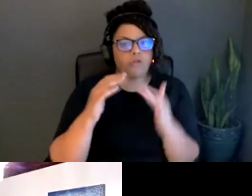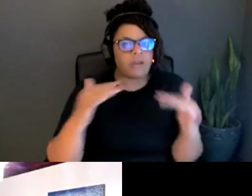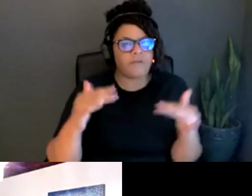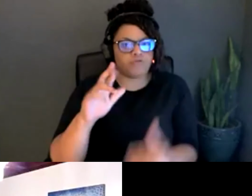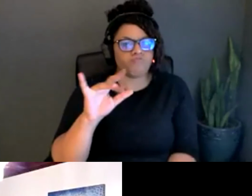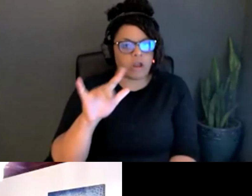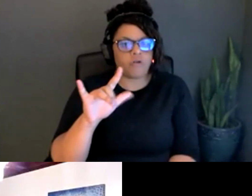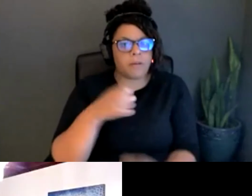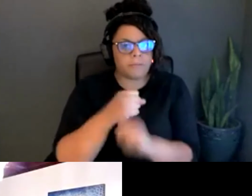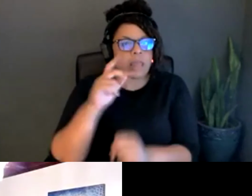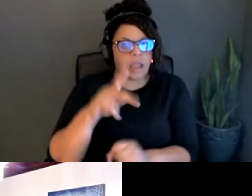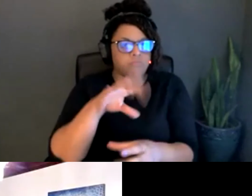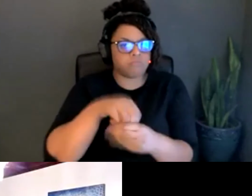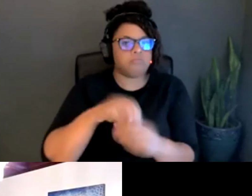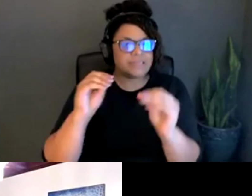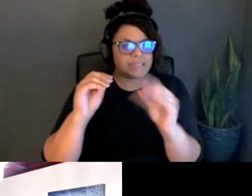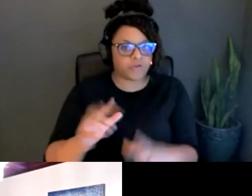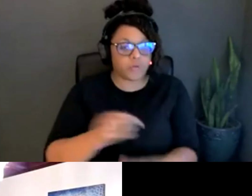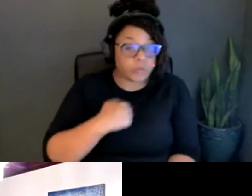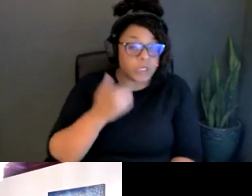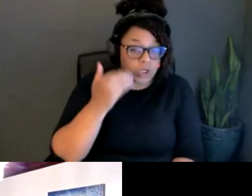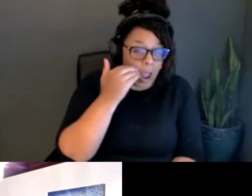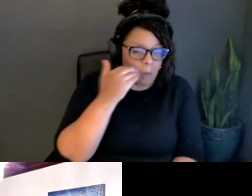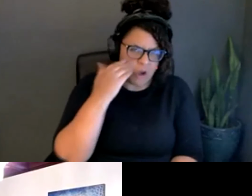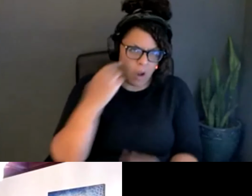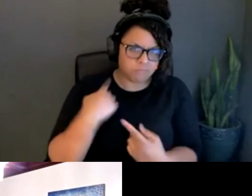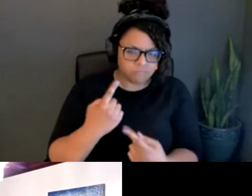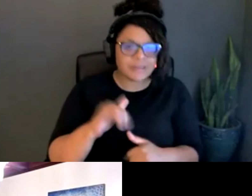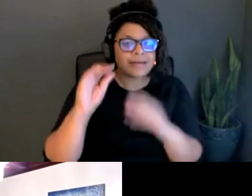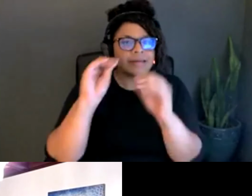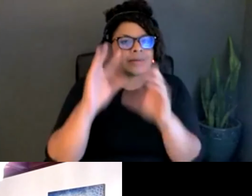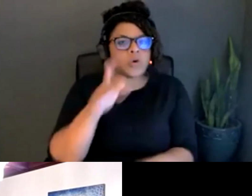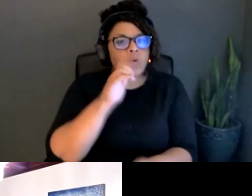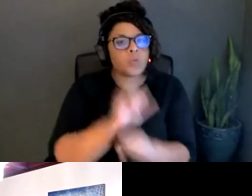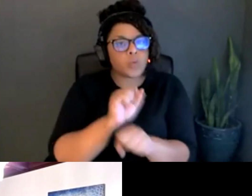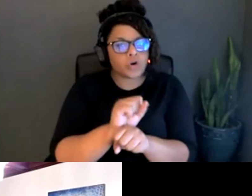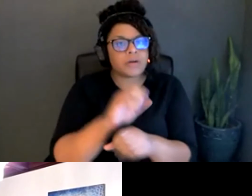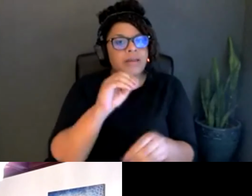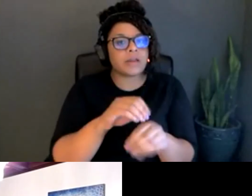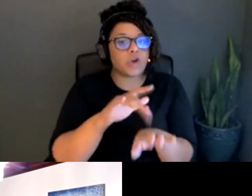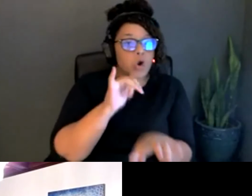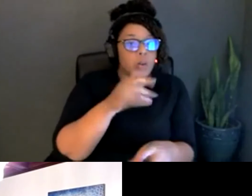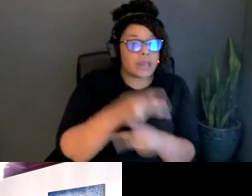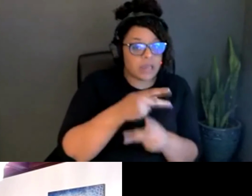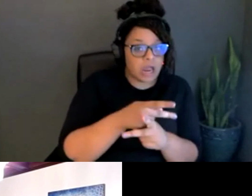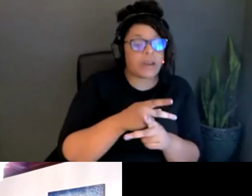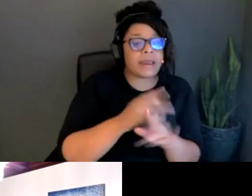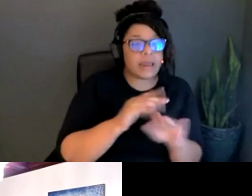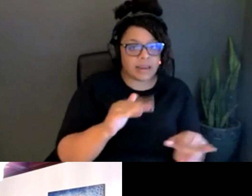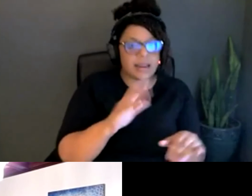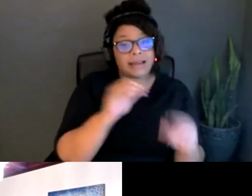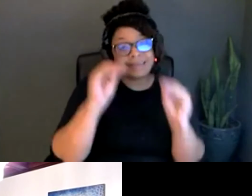we do know, and we've known this for quite some time, that teachers who work in early care and education, and teachers in